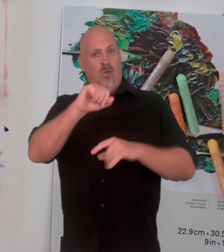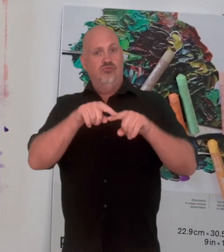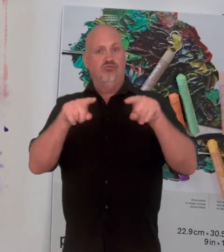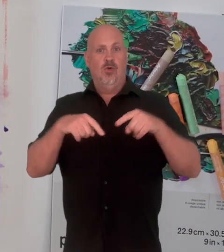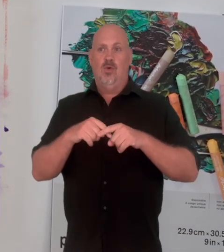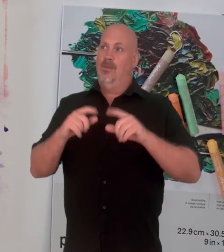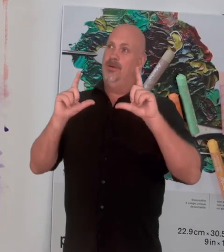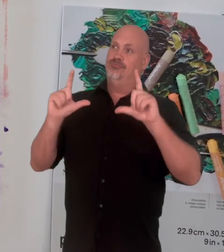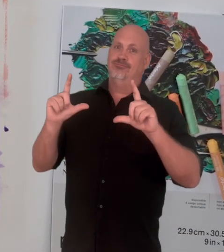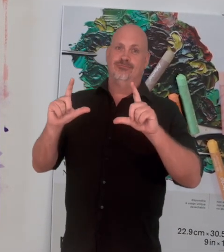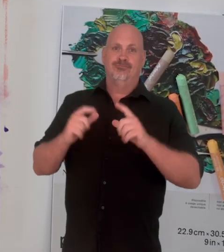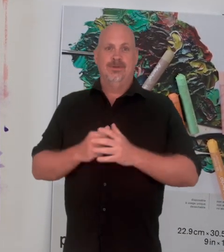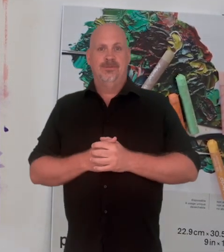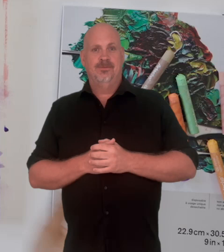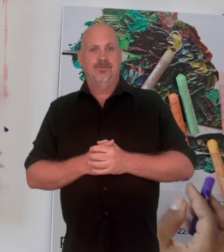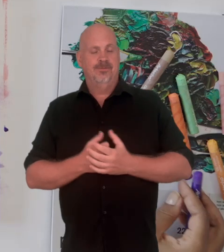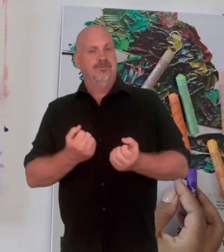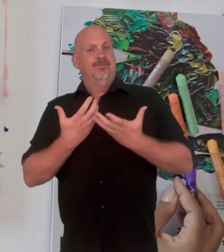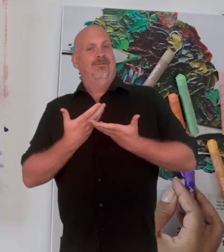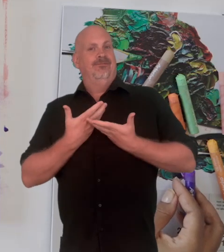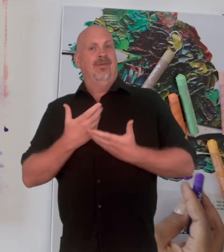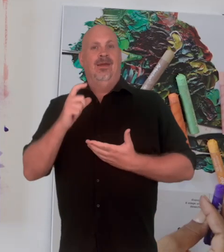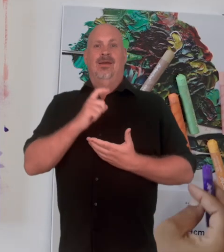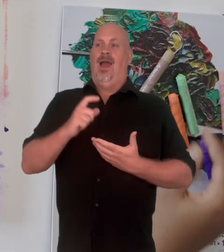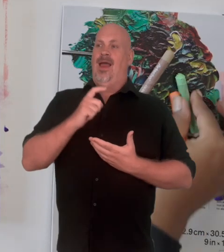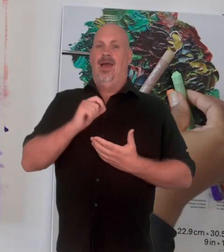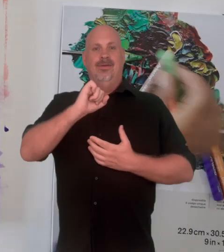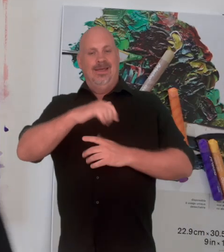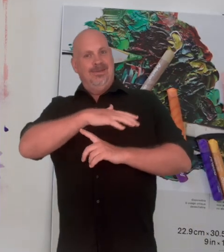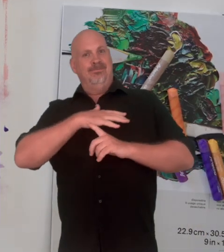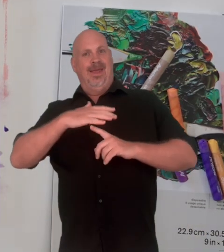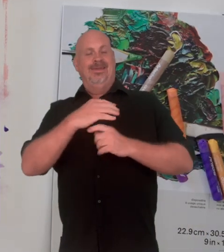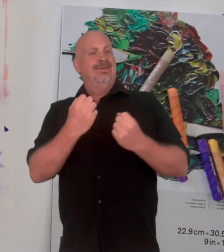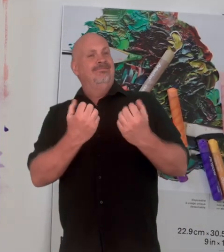just to bring a bit of color and sunshine into your space.